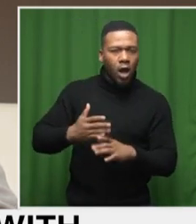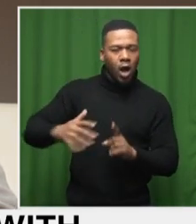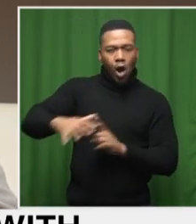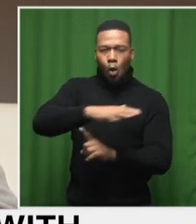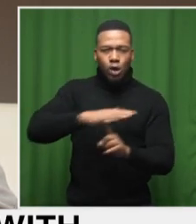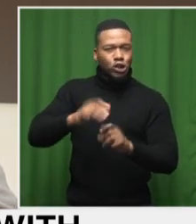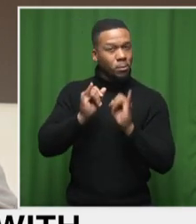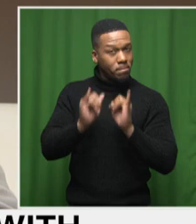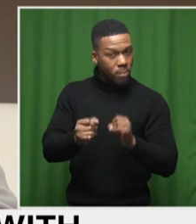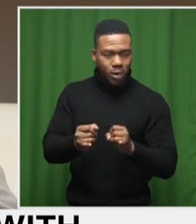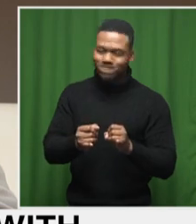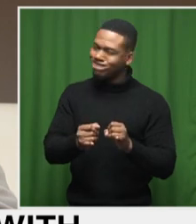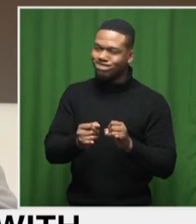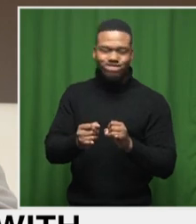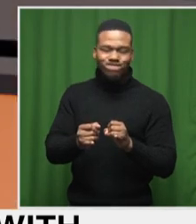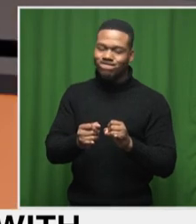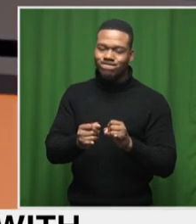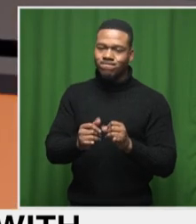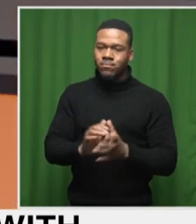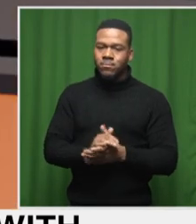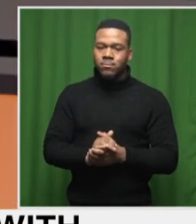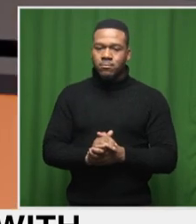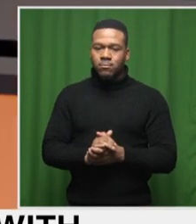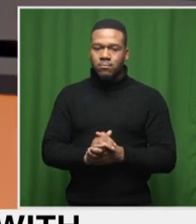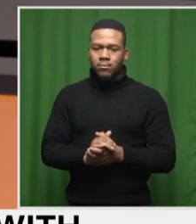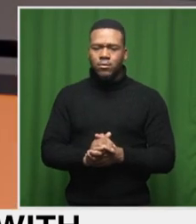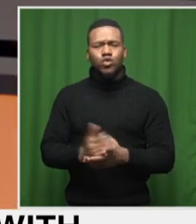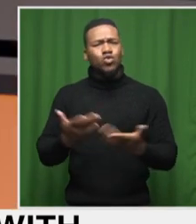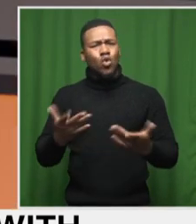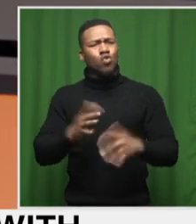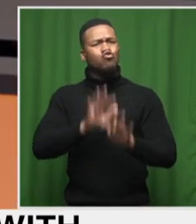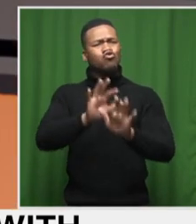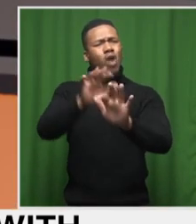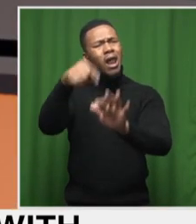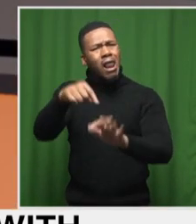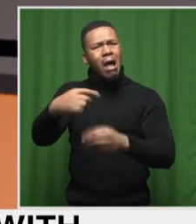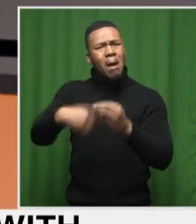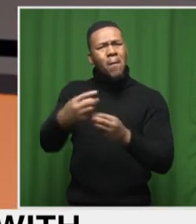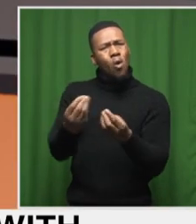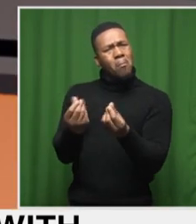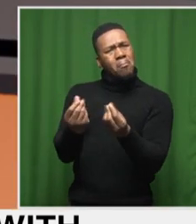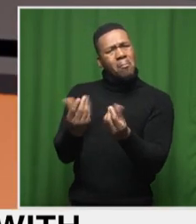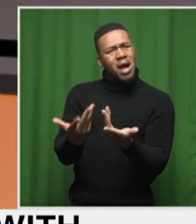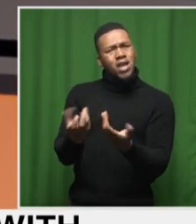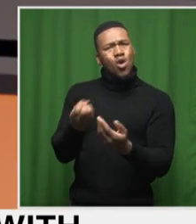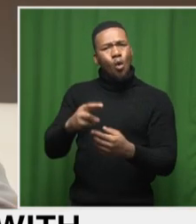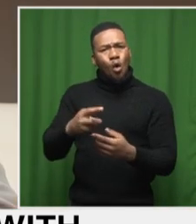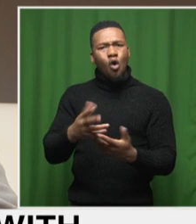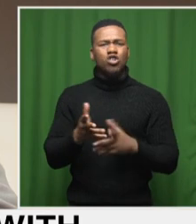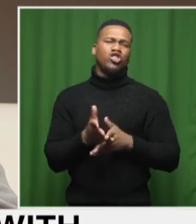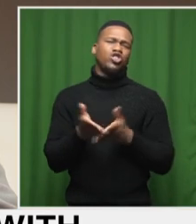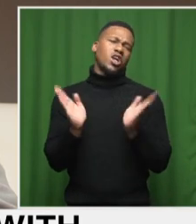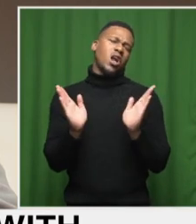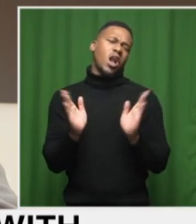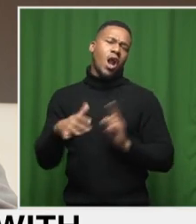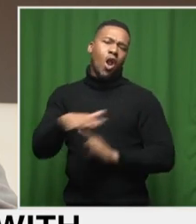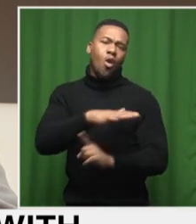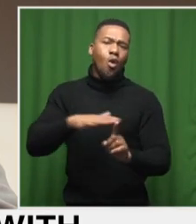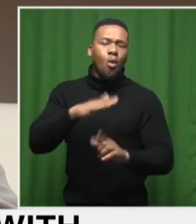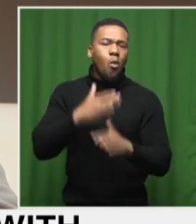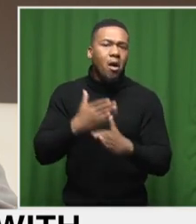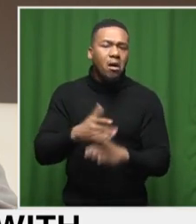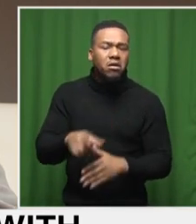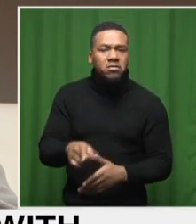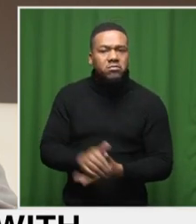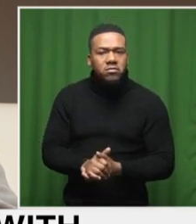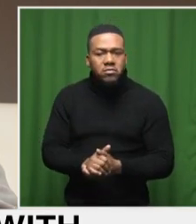in the first place. And so is the strike about money issues or just the general working conditions? It's all of that. You'll find that